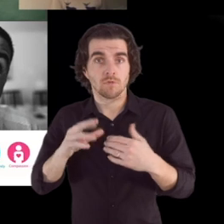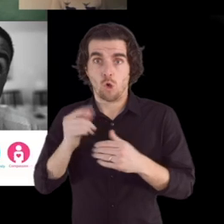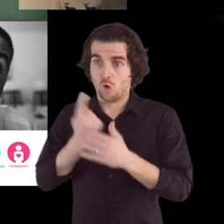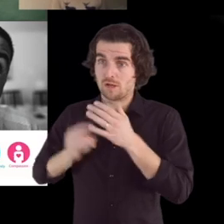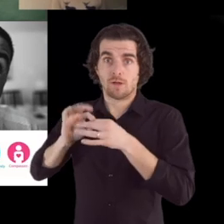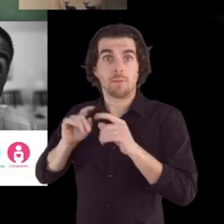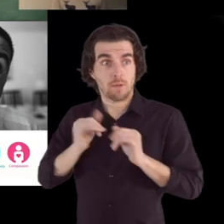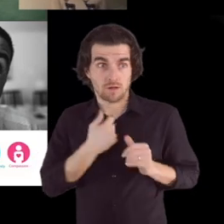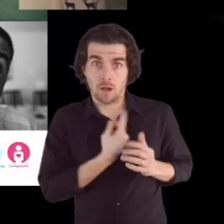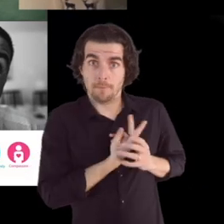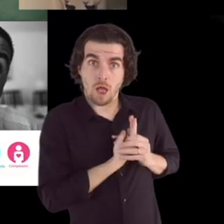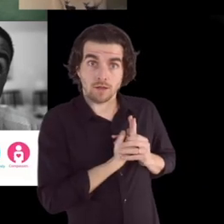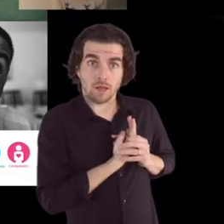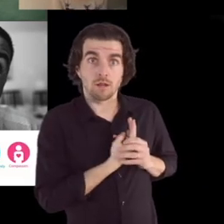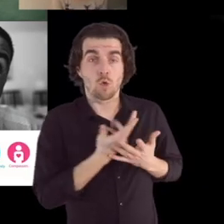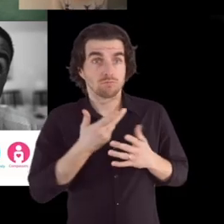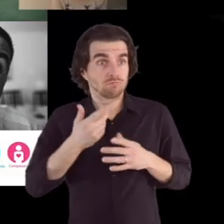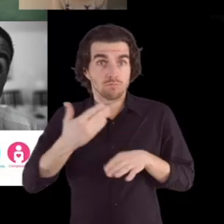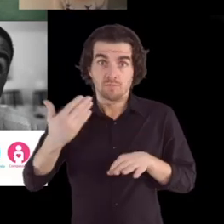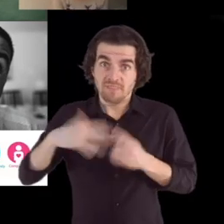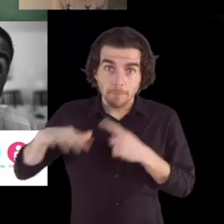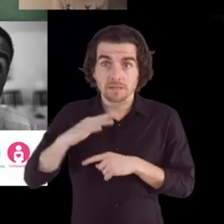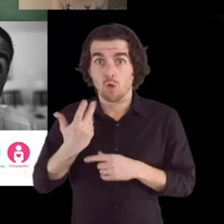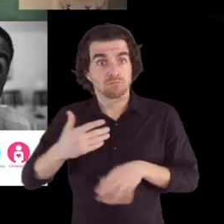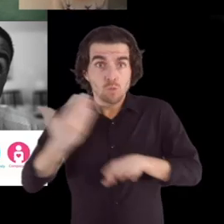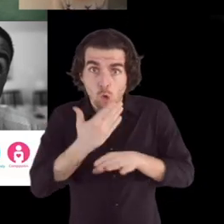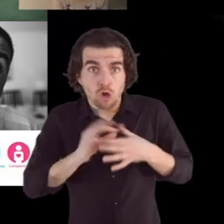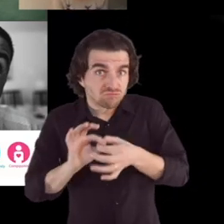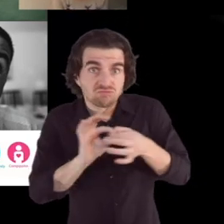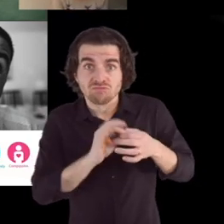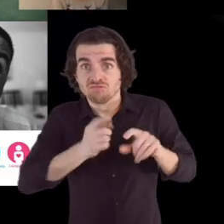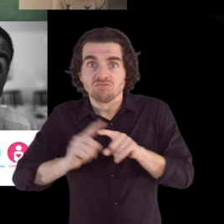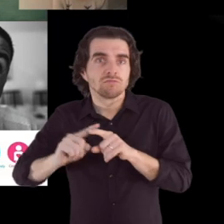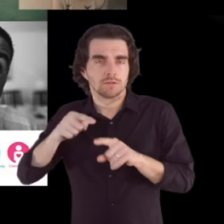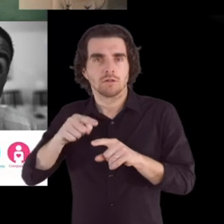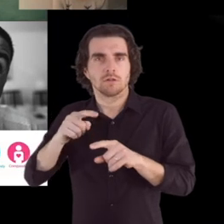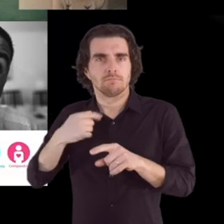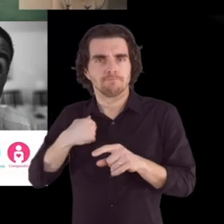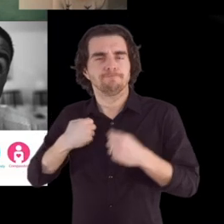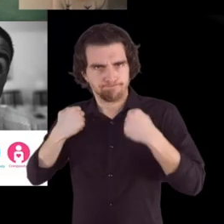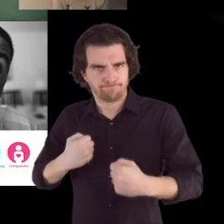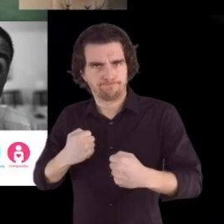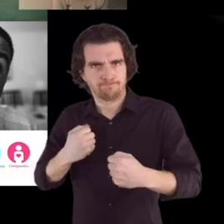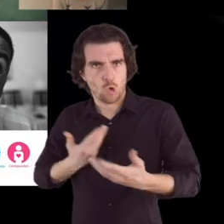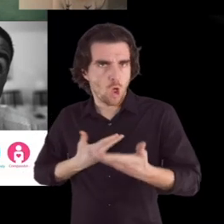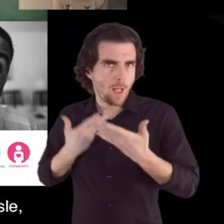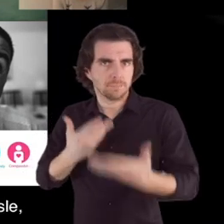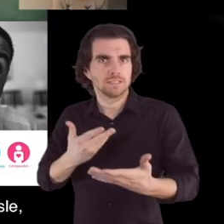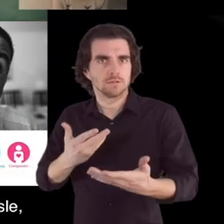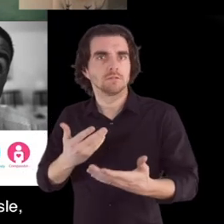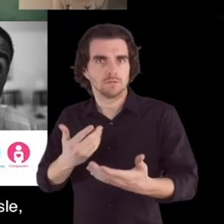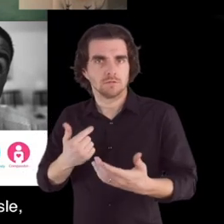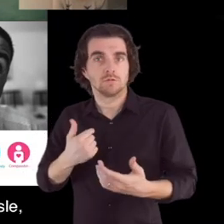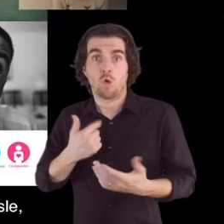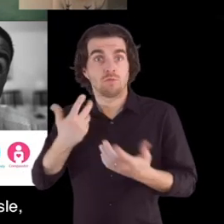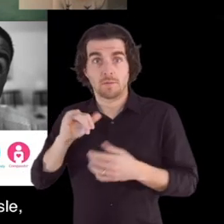I suppose, with our partners, but also relationships with family and colleagues. And when we make a commitment to another person, or